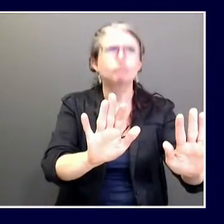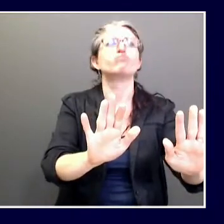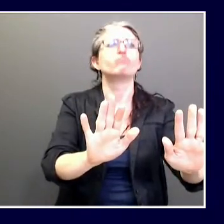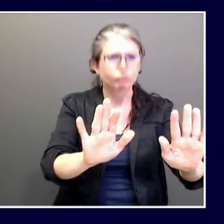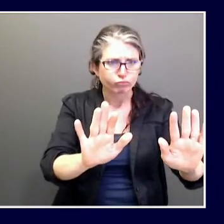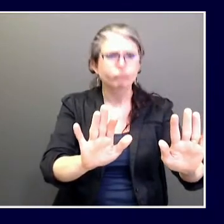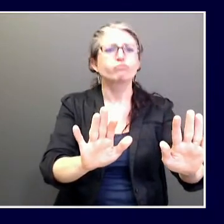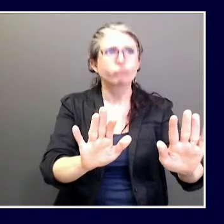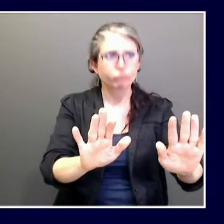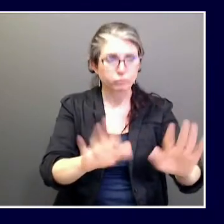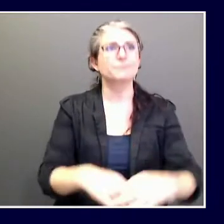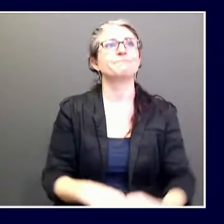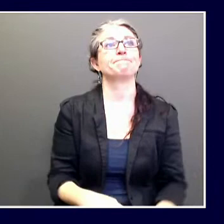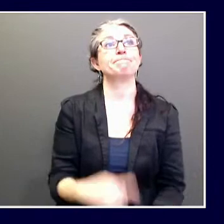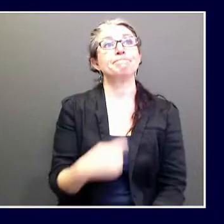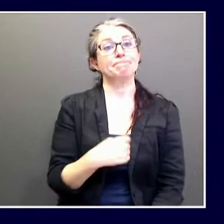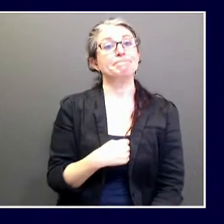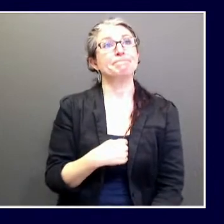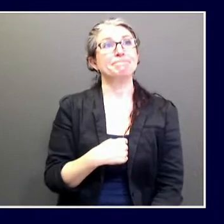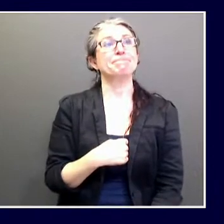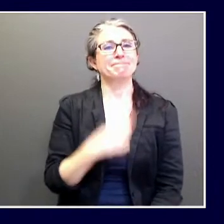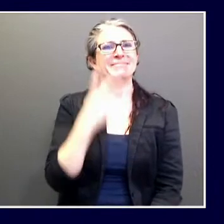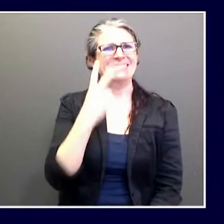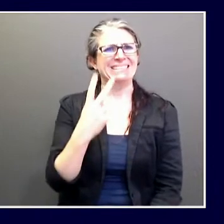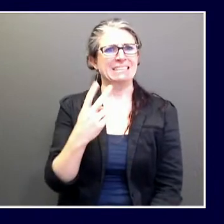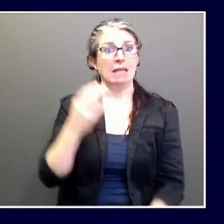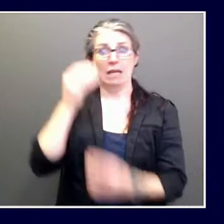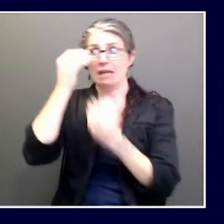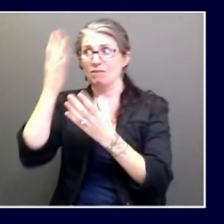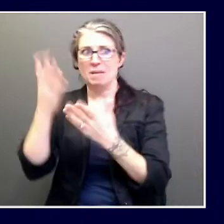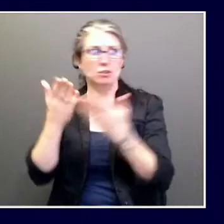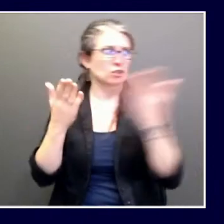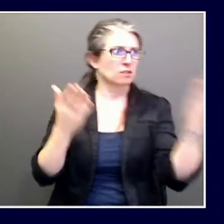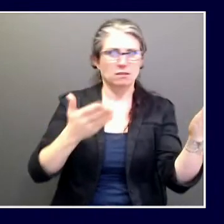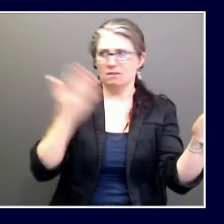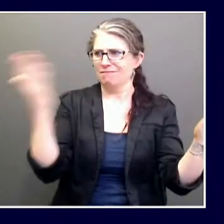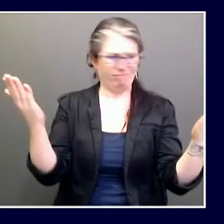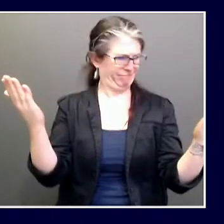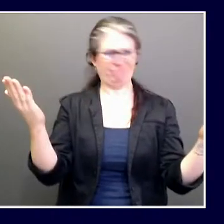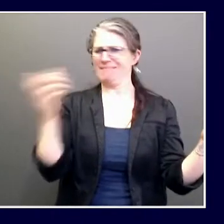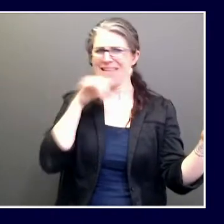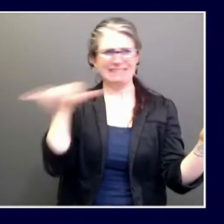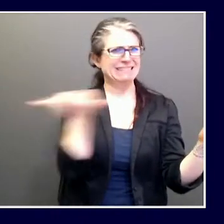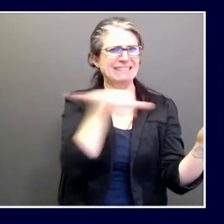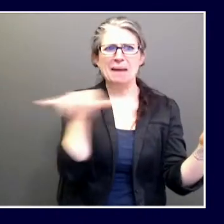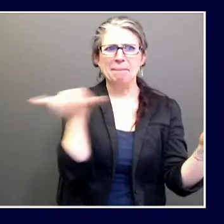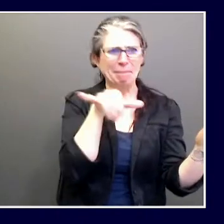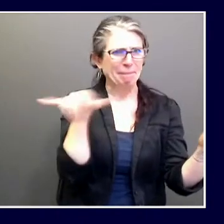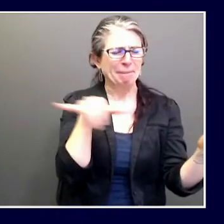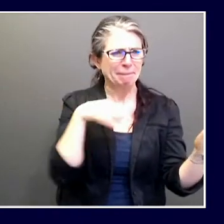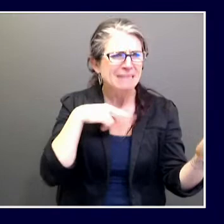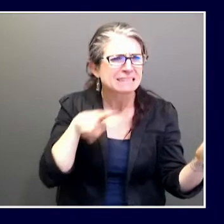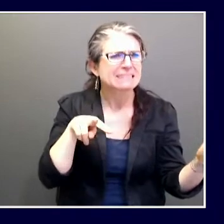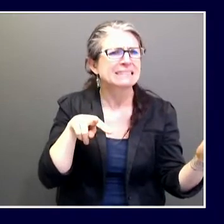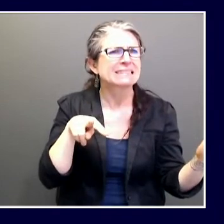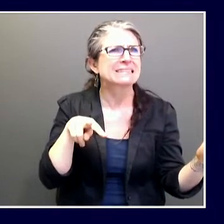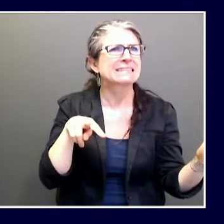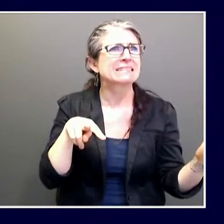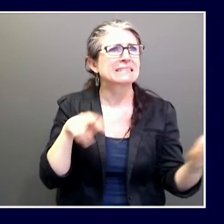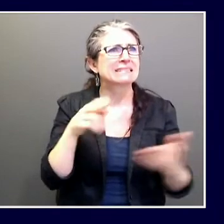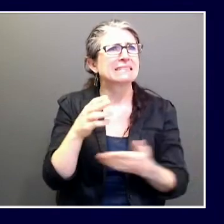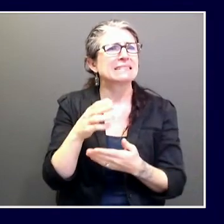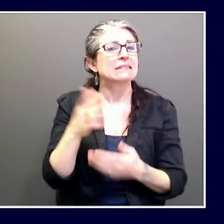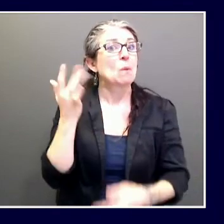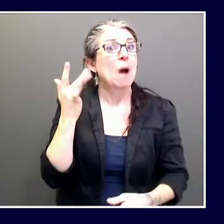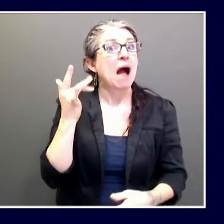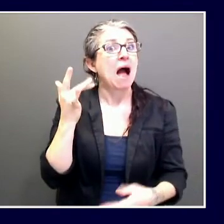conflicting statements on this front just in the last 24 hours. The reason for some of those conflicting statements is that the answer